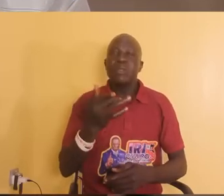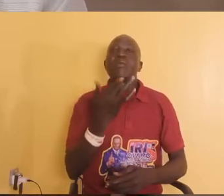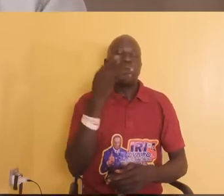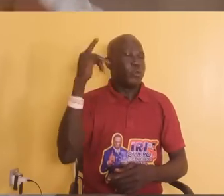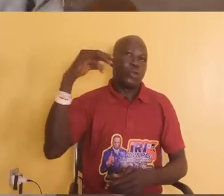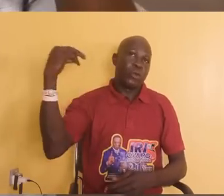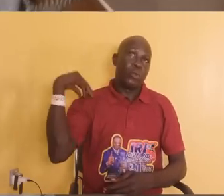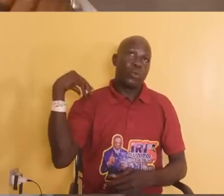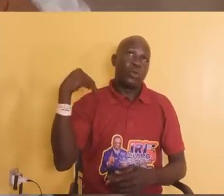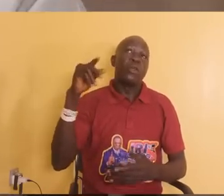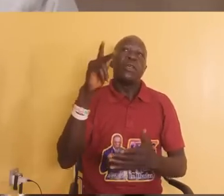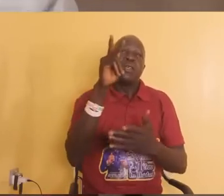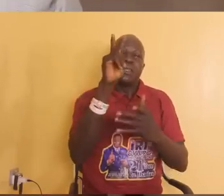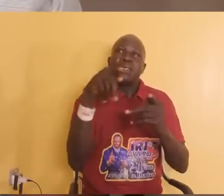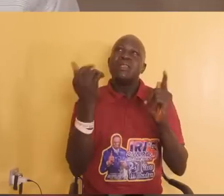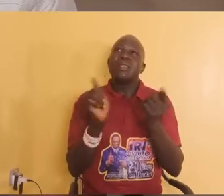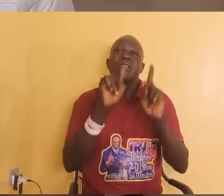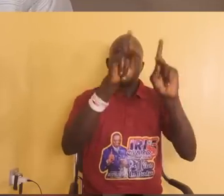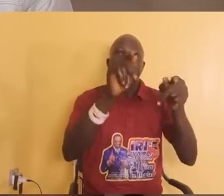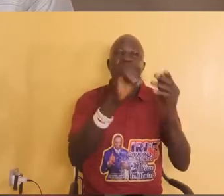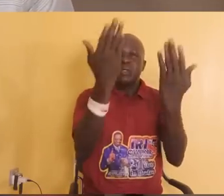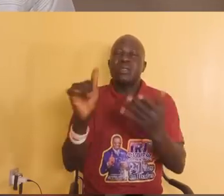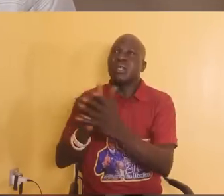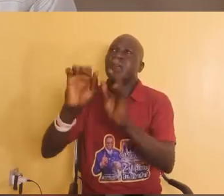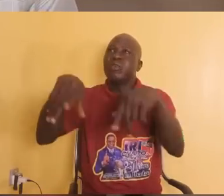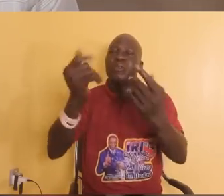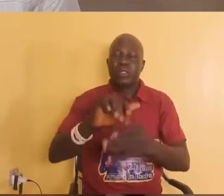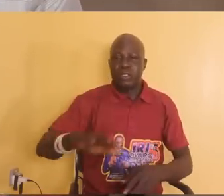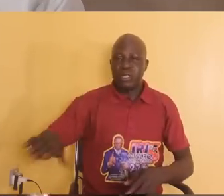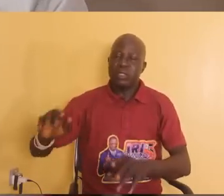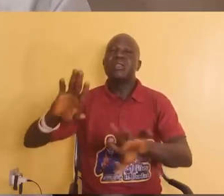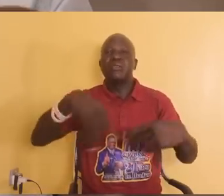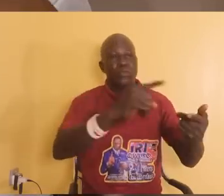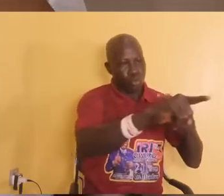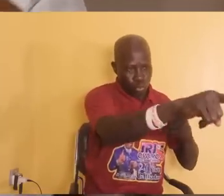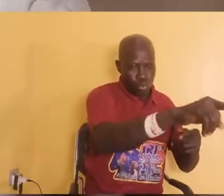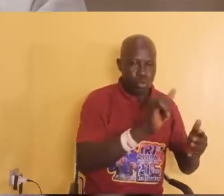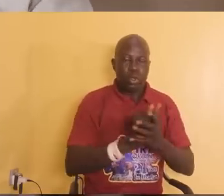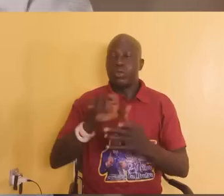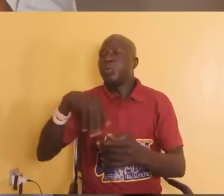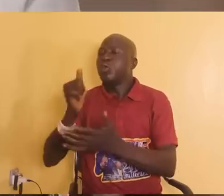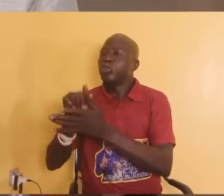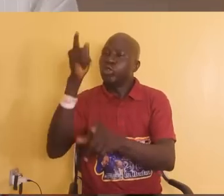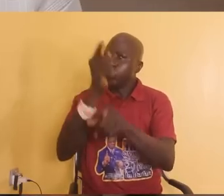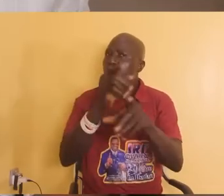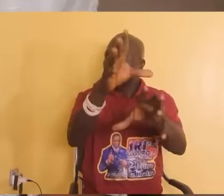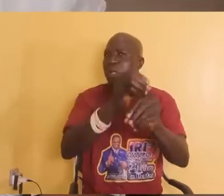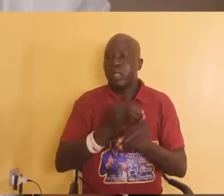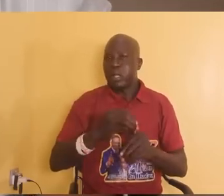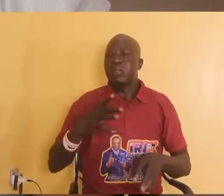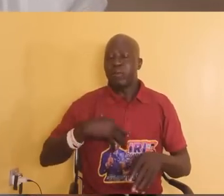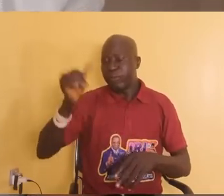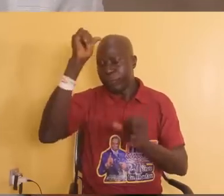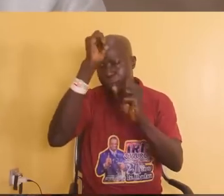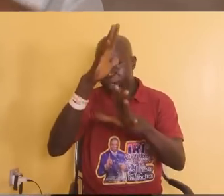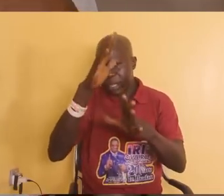your boss. Ohun to to so mo e o ma to su ona. What is rightful for his child will be rightful for you. Sugbon o gboro mo bi baba. But you must take him as